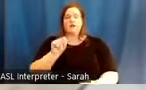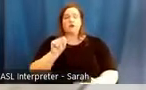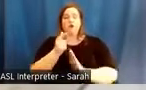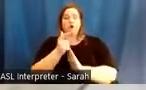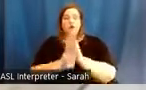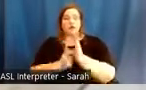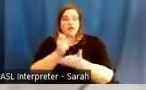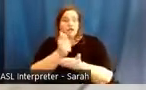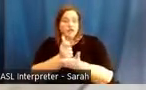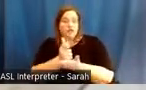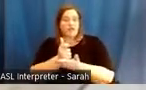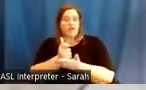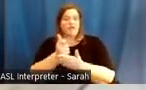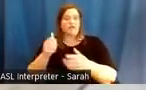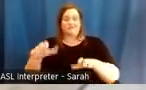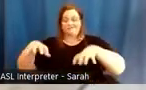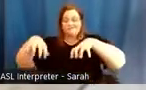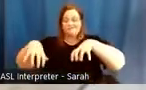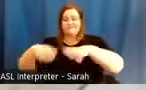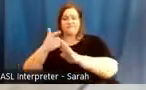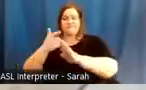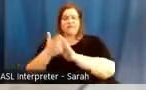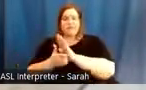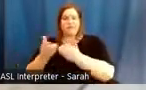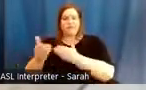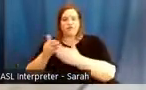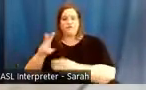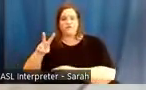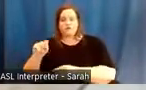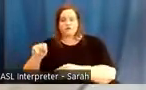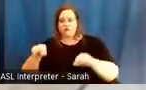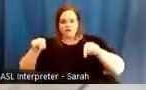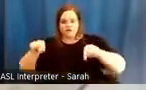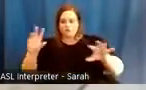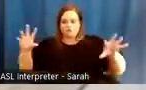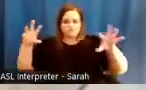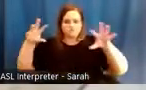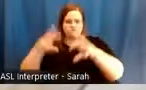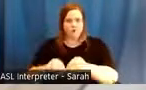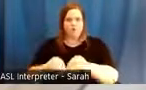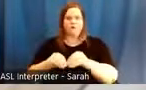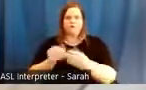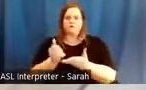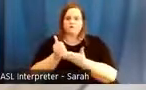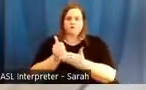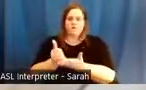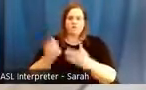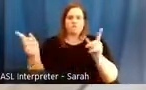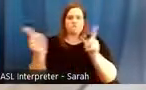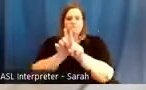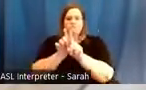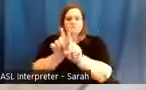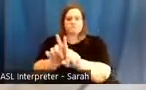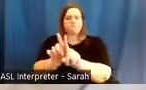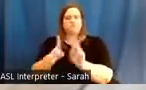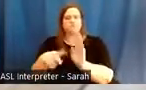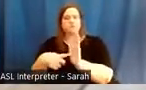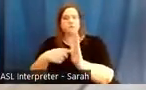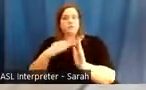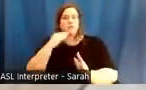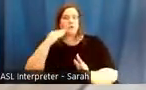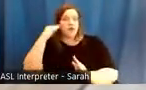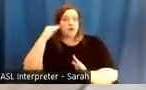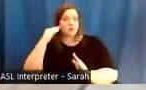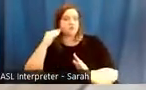and our sister organization, Legal Services Vermont, are constantly involved in representing people in housing matters, very often people with